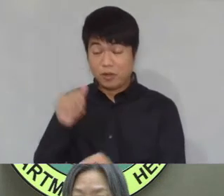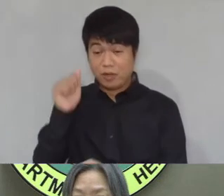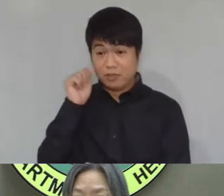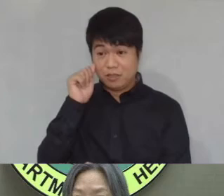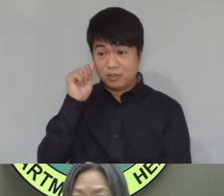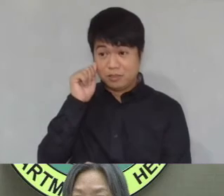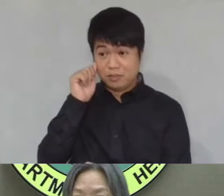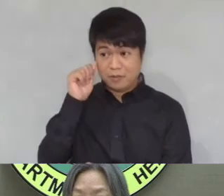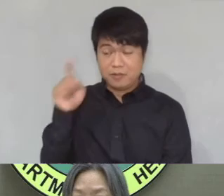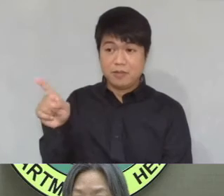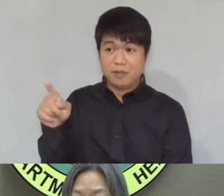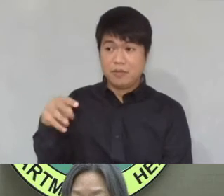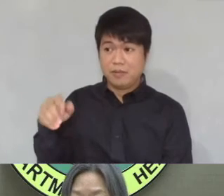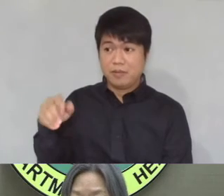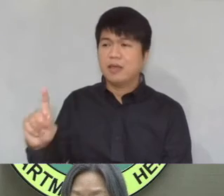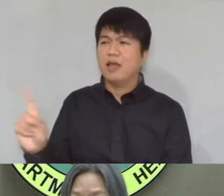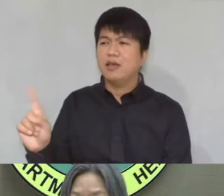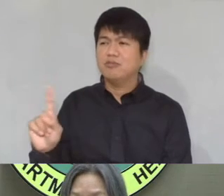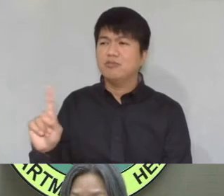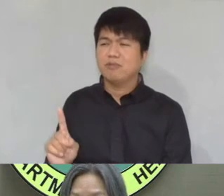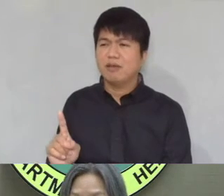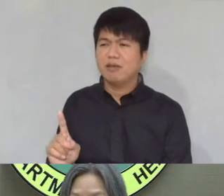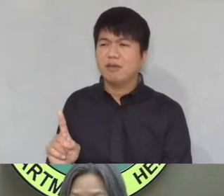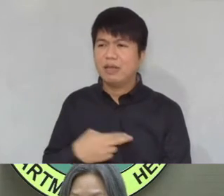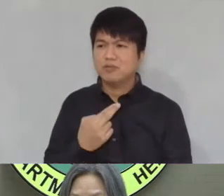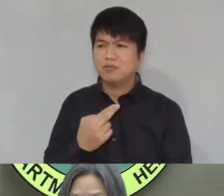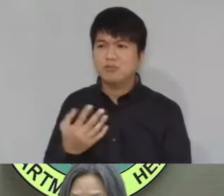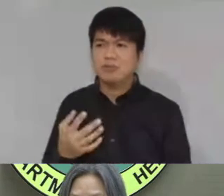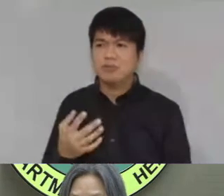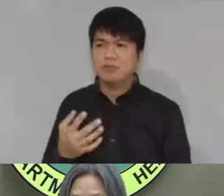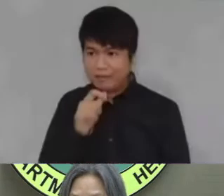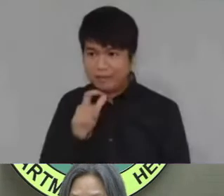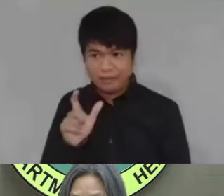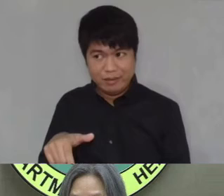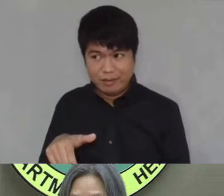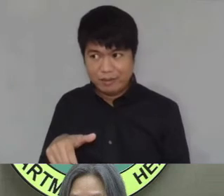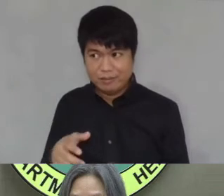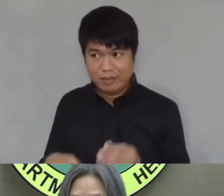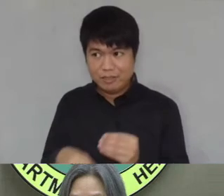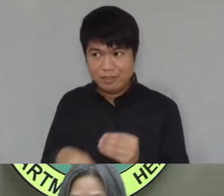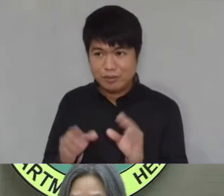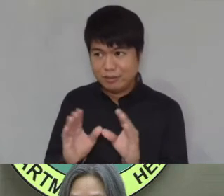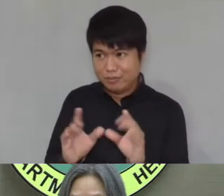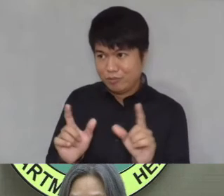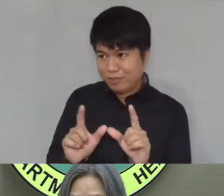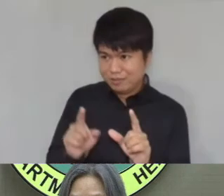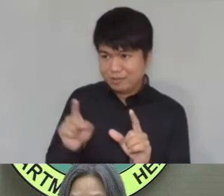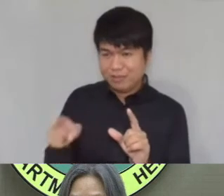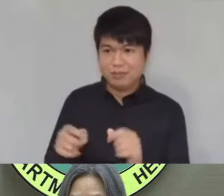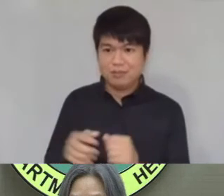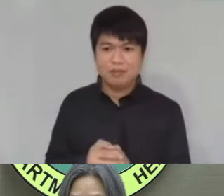Okay. Dr. Atienza, PMA, what do you think about that po? There is no need for additional